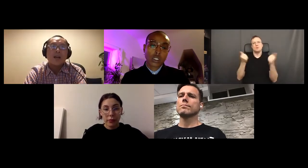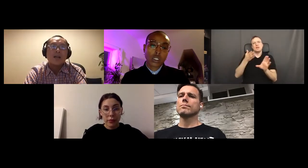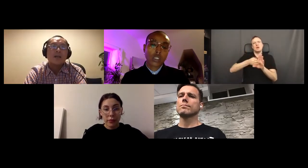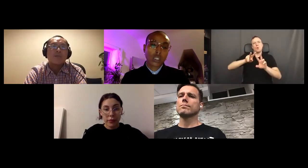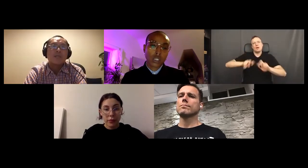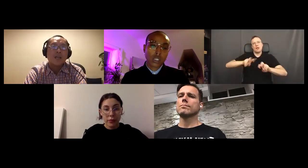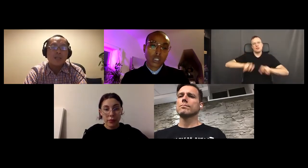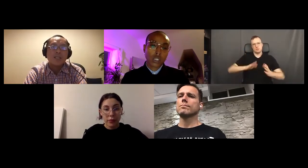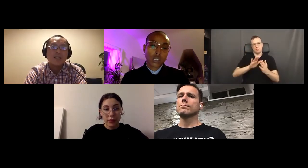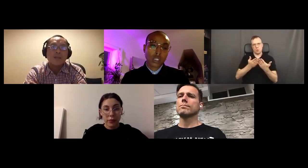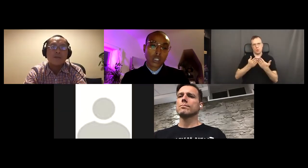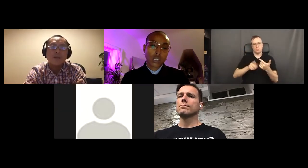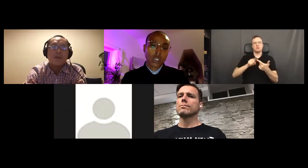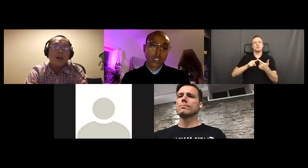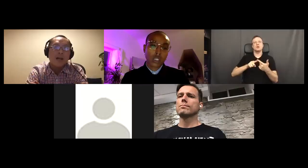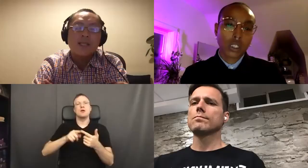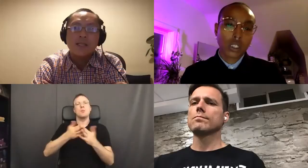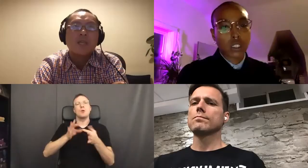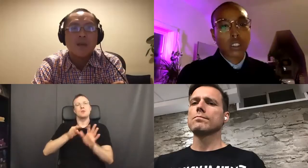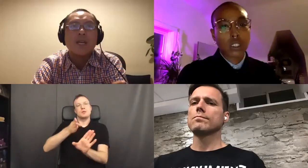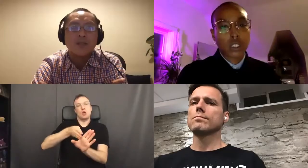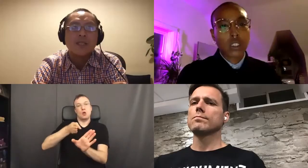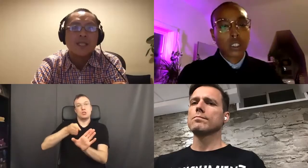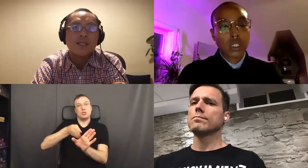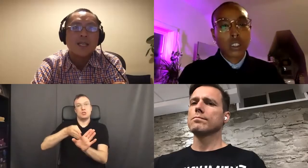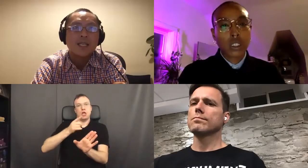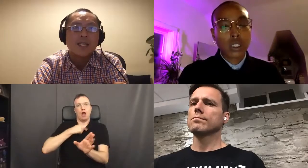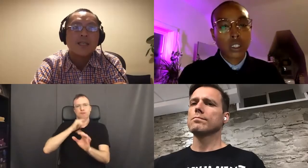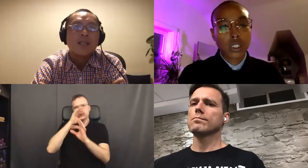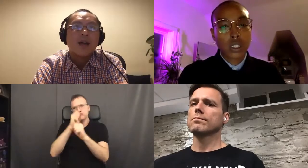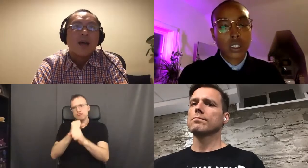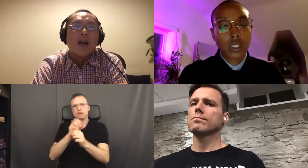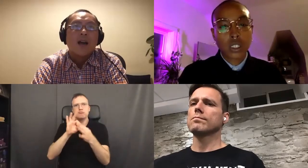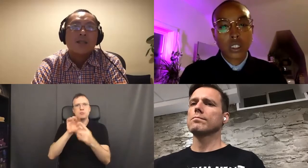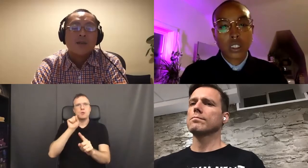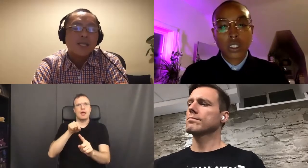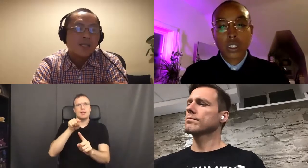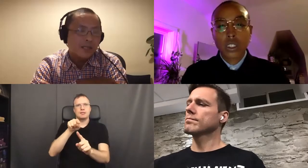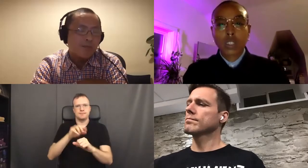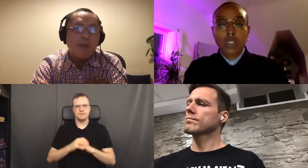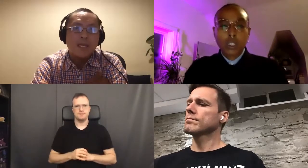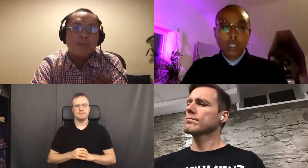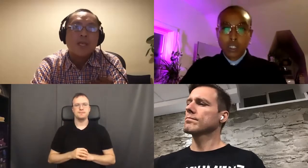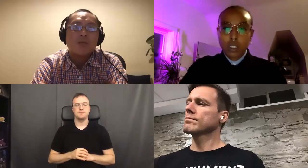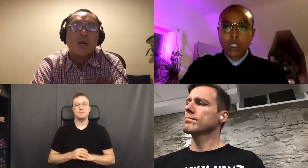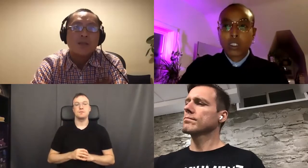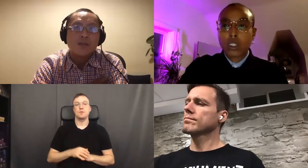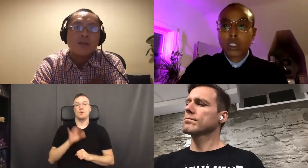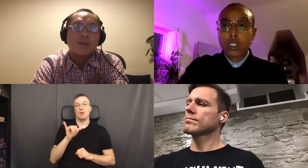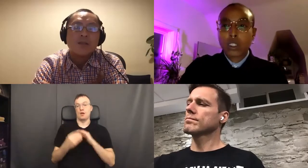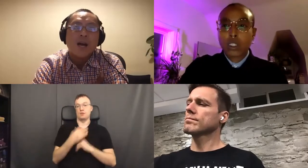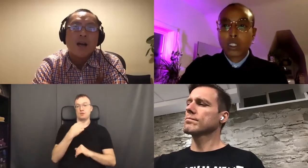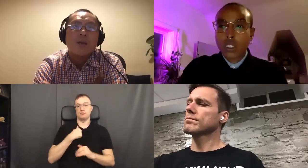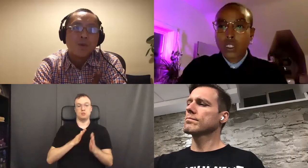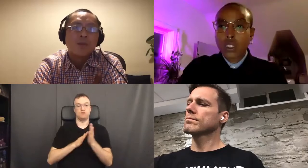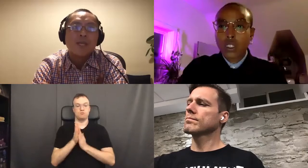psychology stuff. So I just became interested in psyche. So this made me want